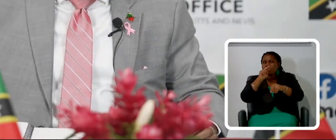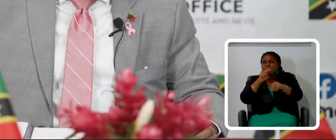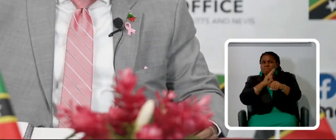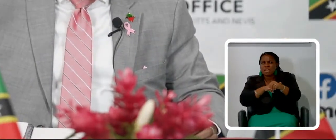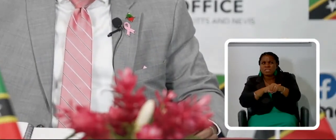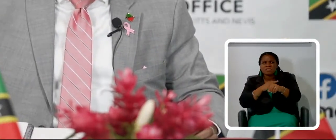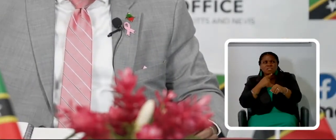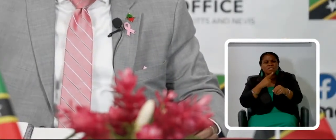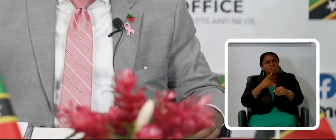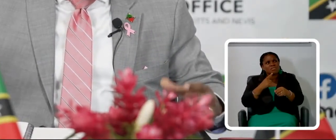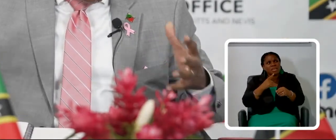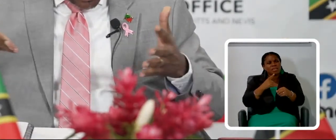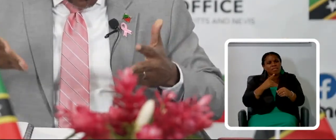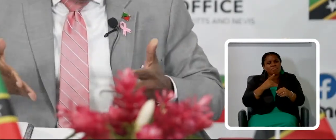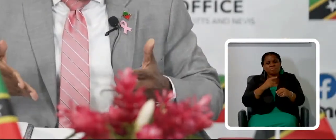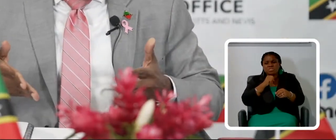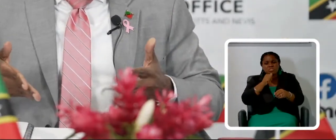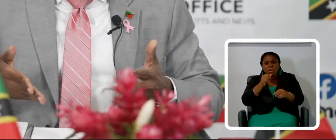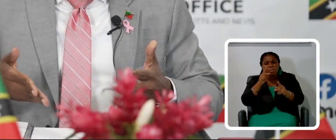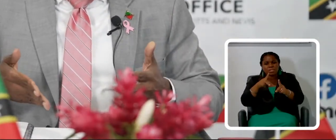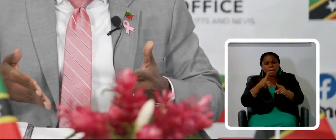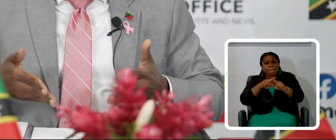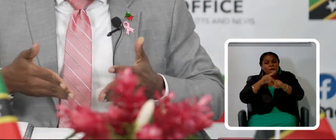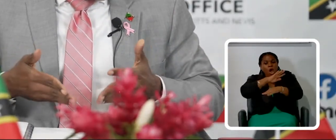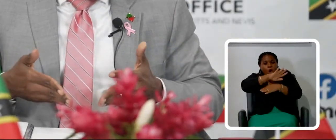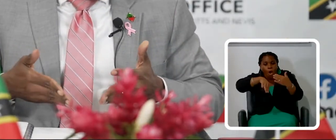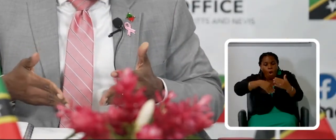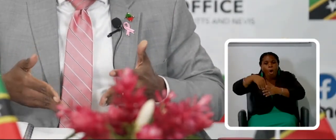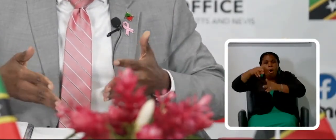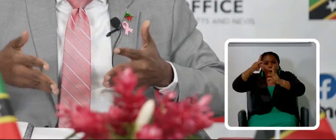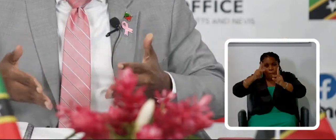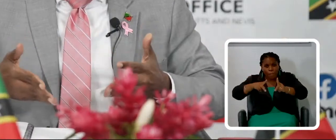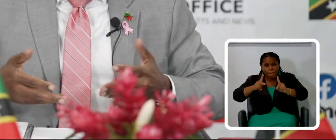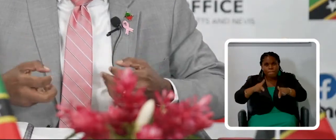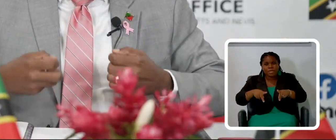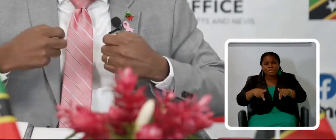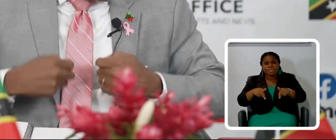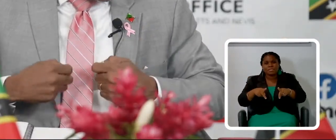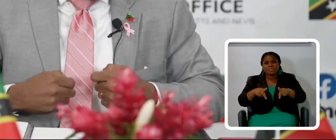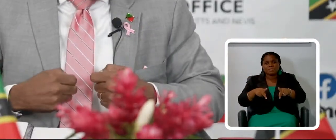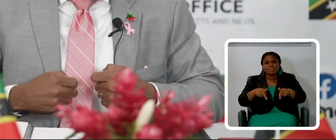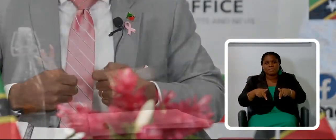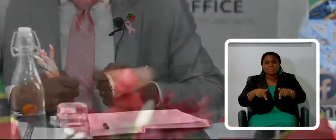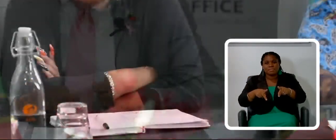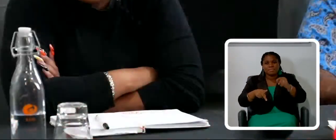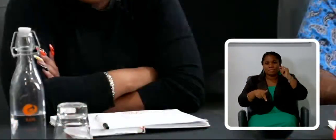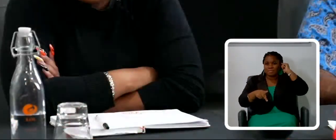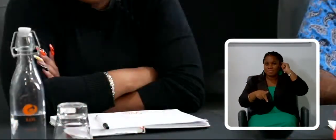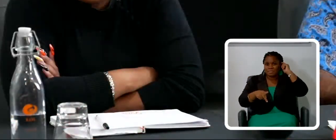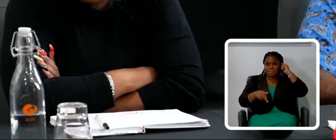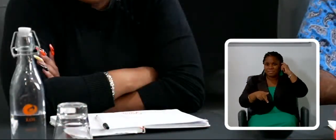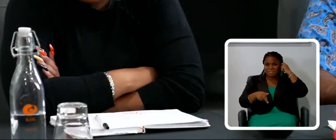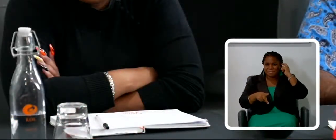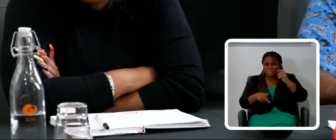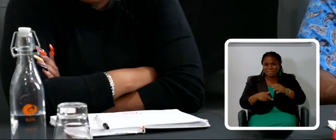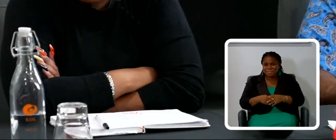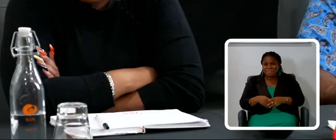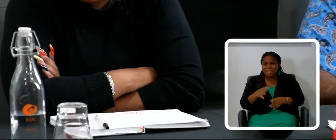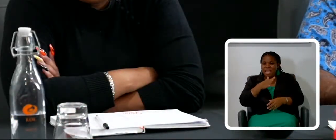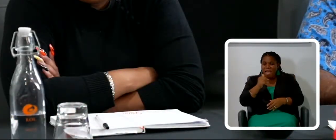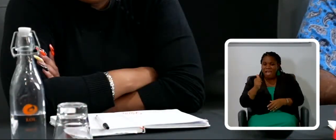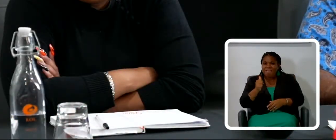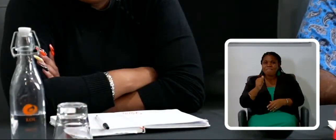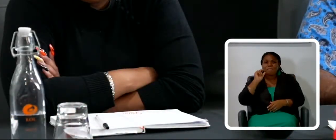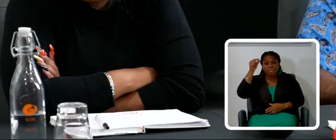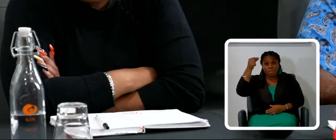impersonal, it's national. Citizen brings it personal to you. When you hear citizen, you say, I am a citizen, and the government is working